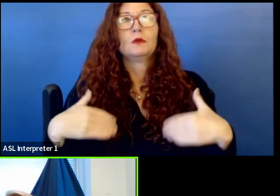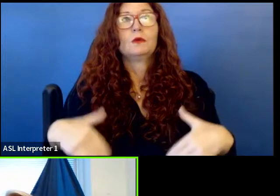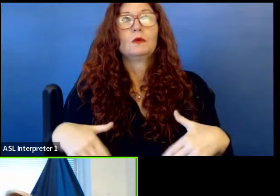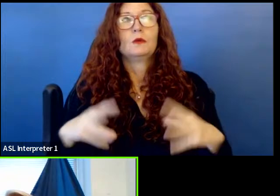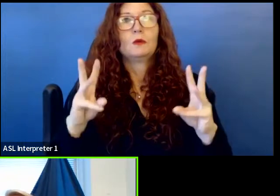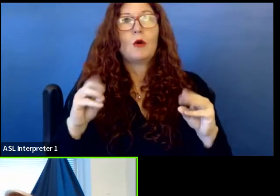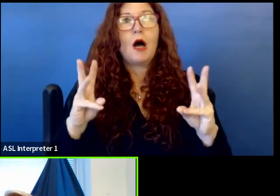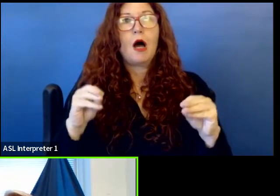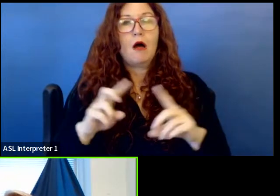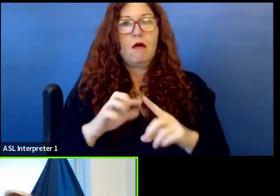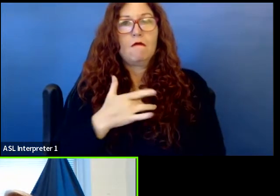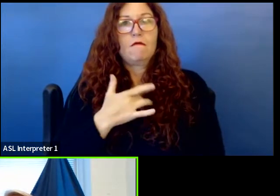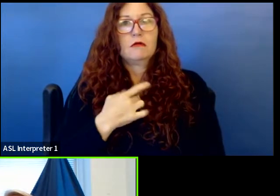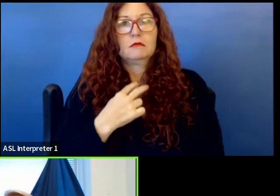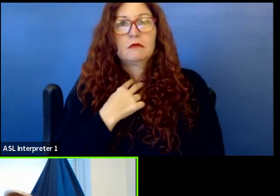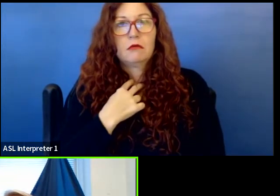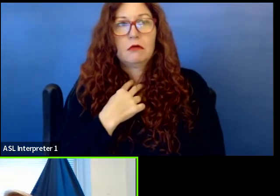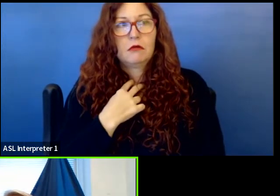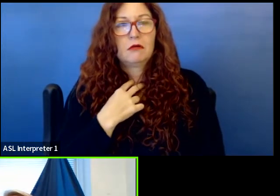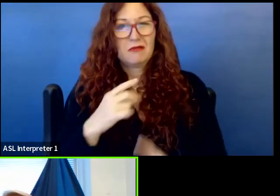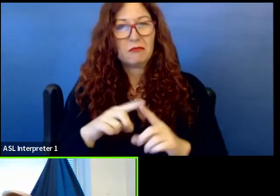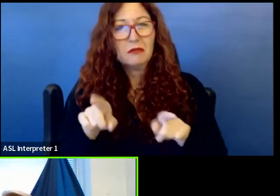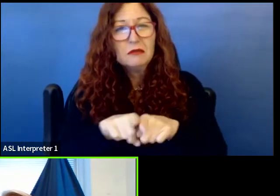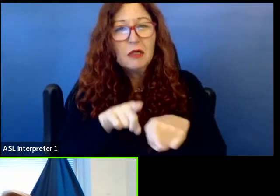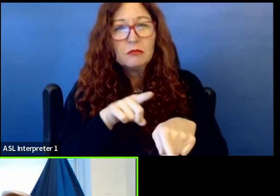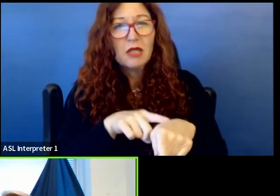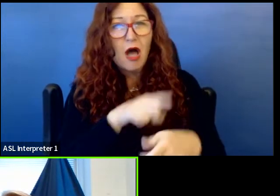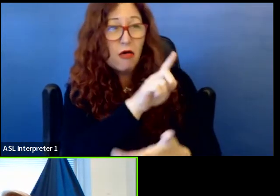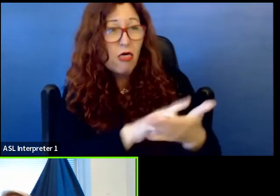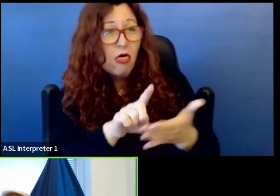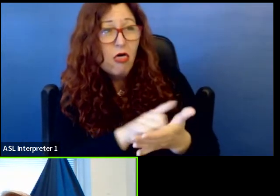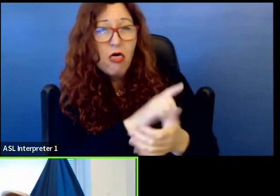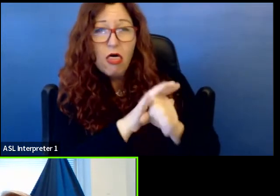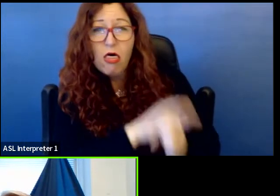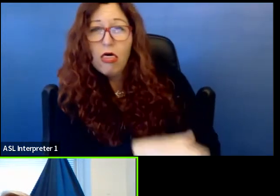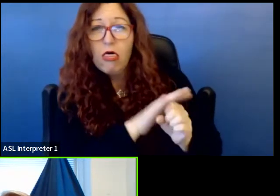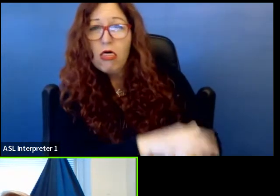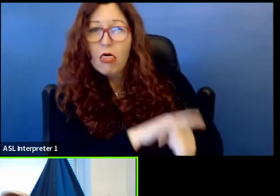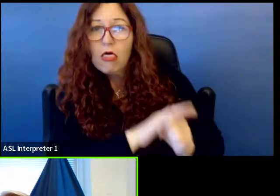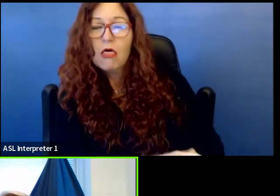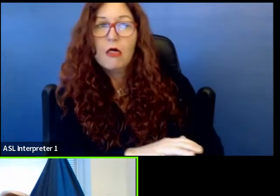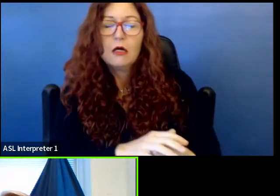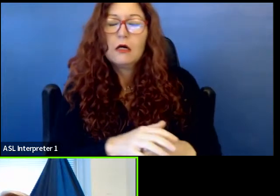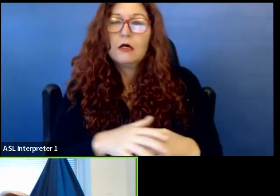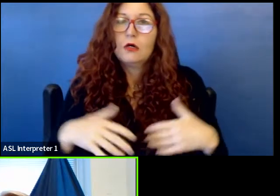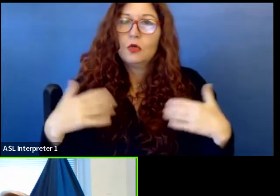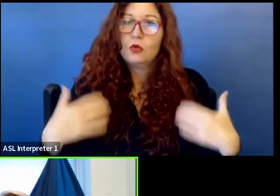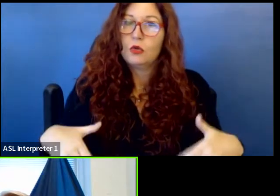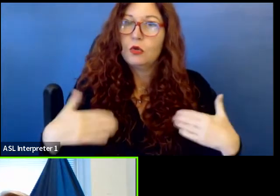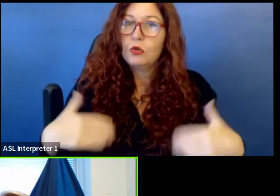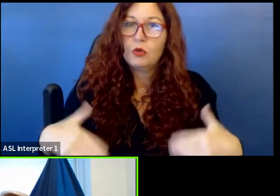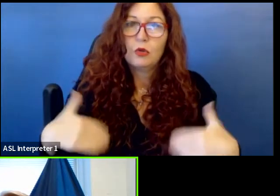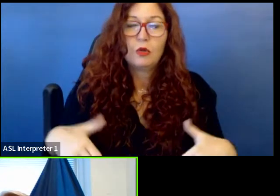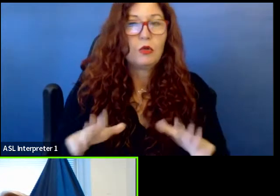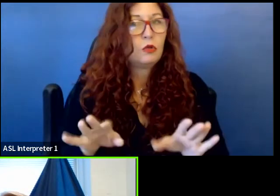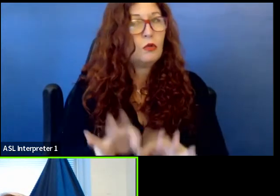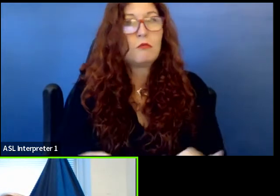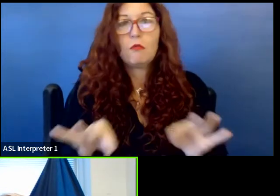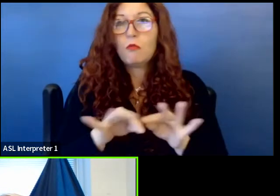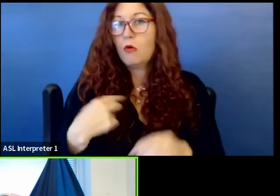workers i find it difficult to see how we can knock down walls if we ourselves remain walled off from the public thank